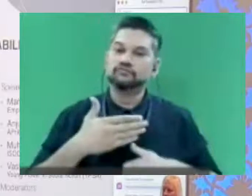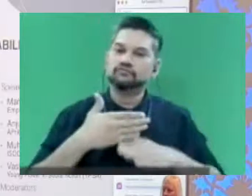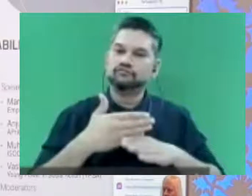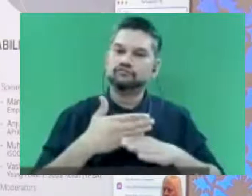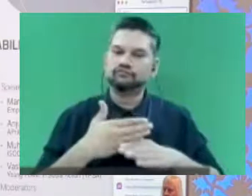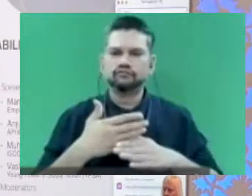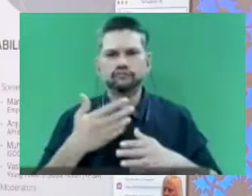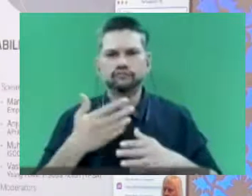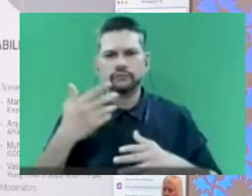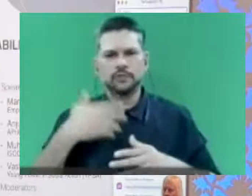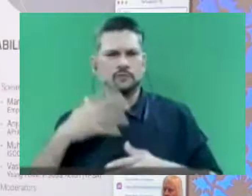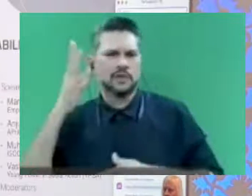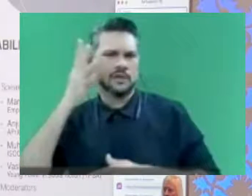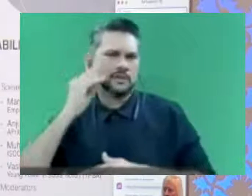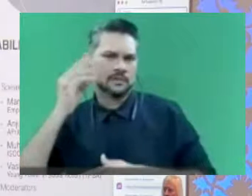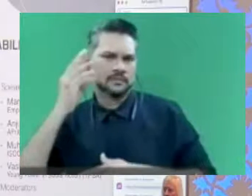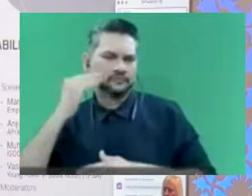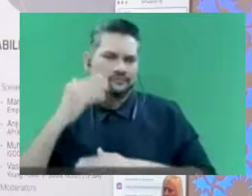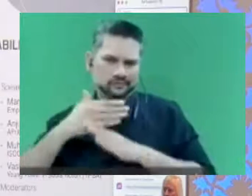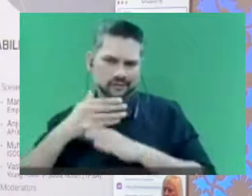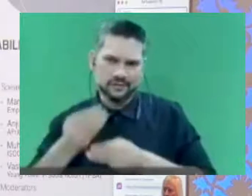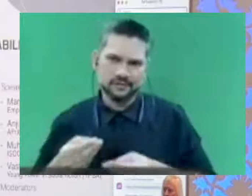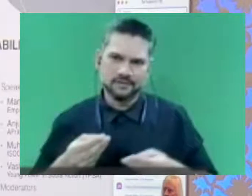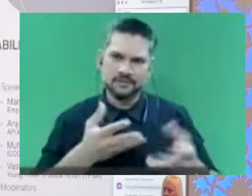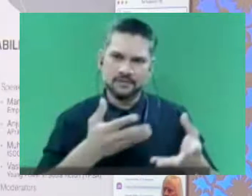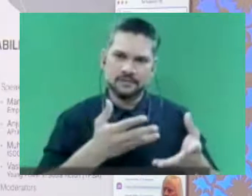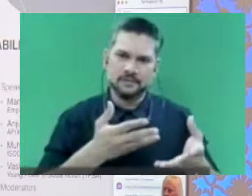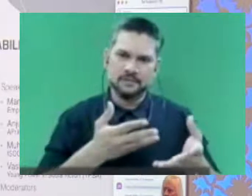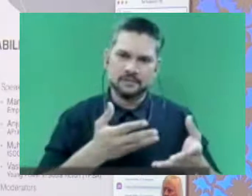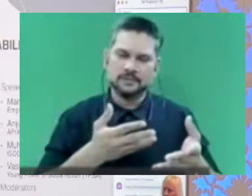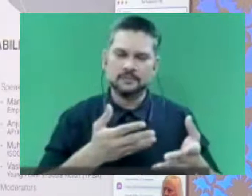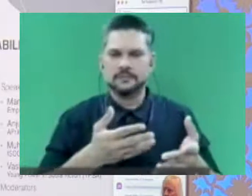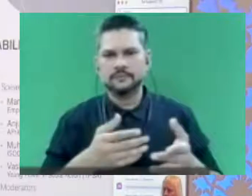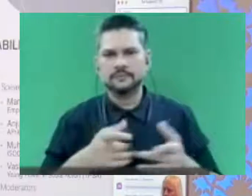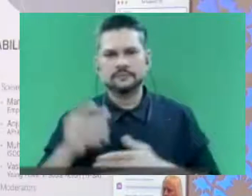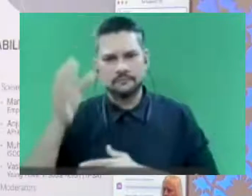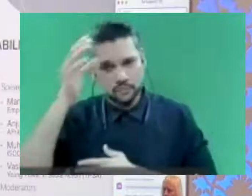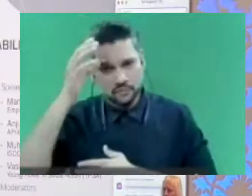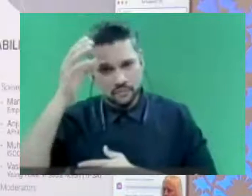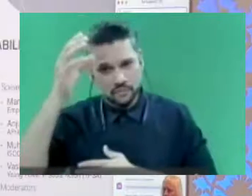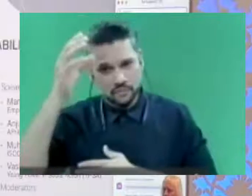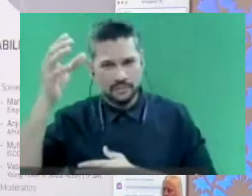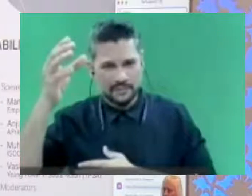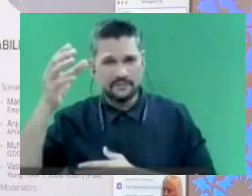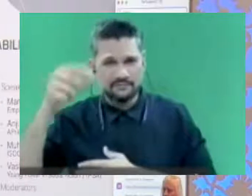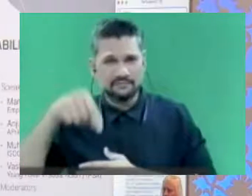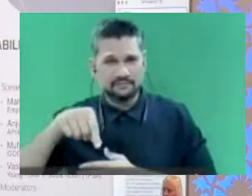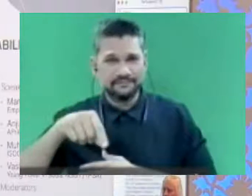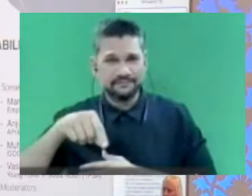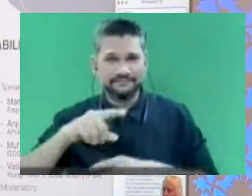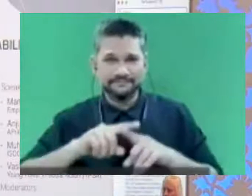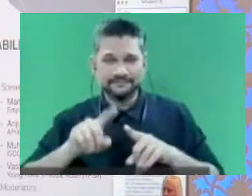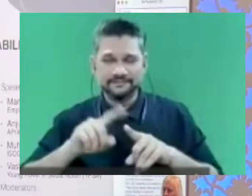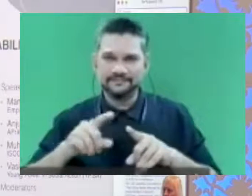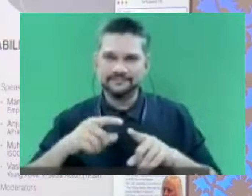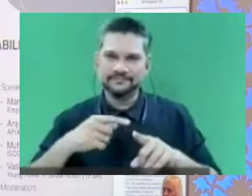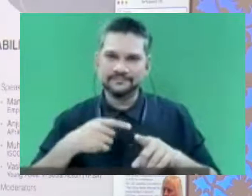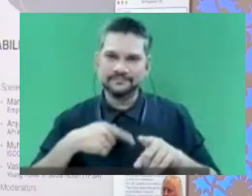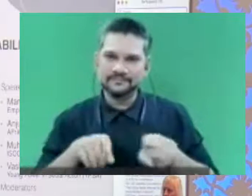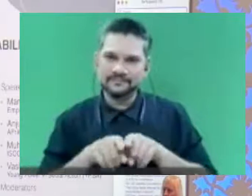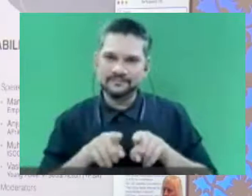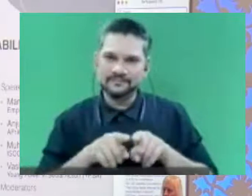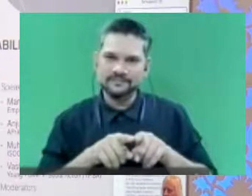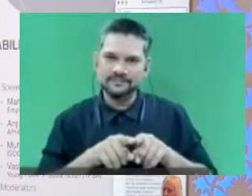that it is beneficial for all of us that implemented the needs